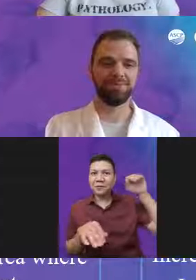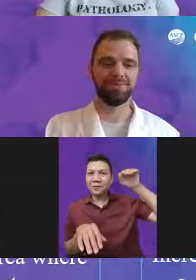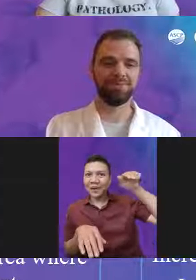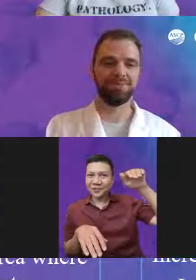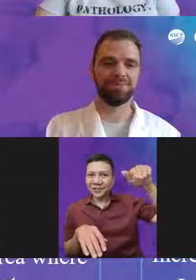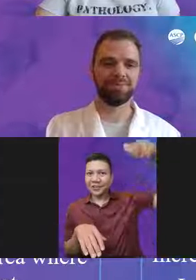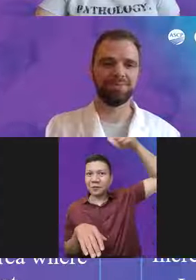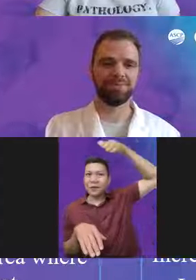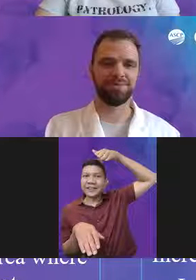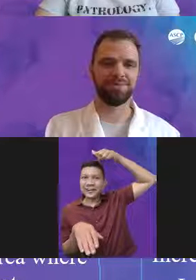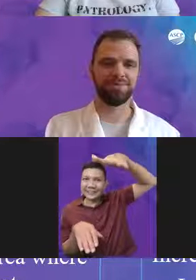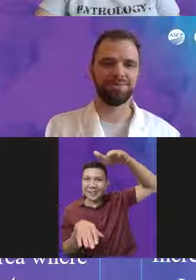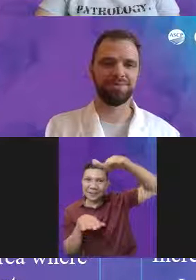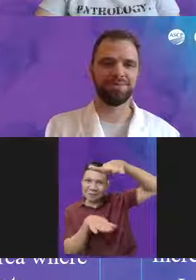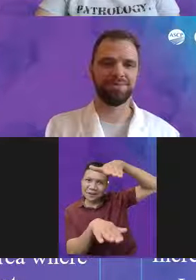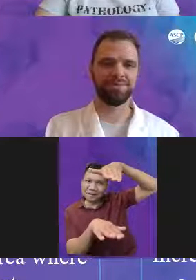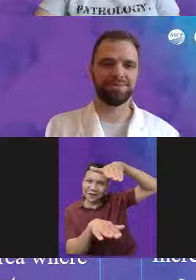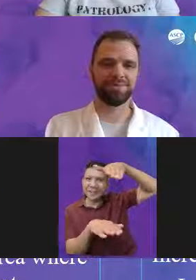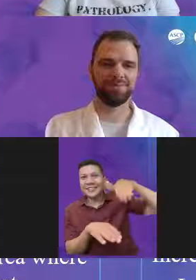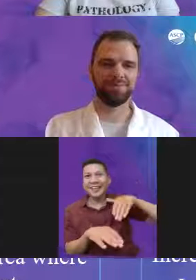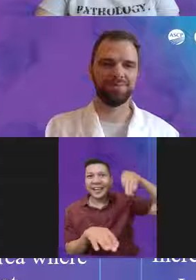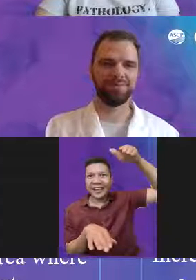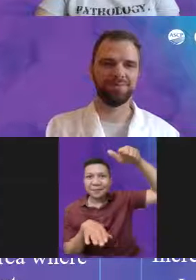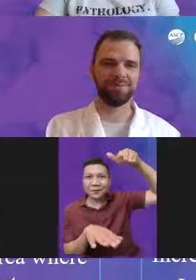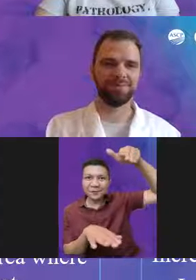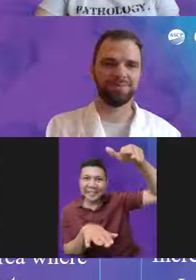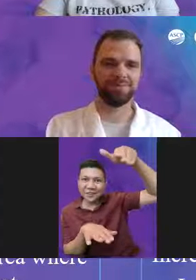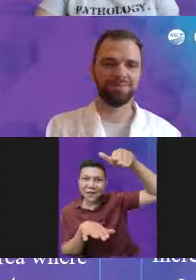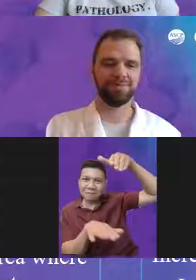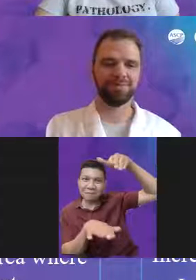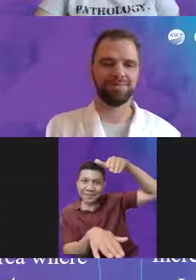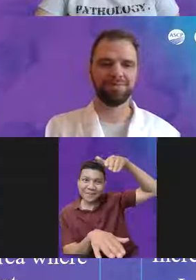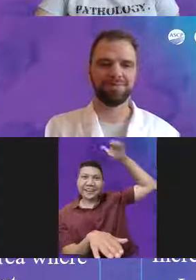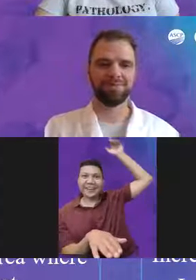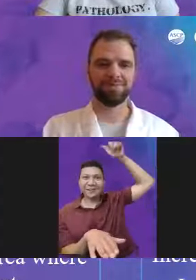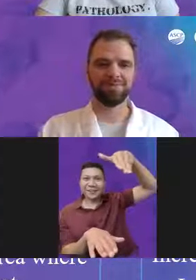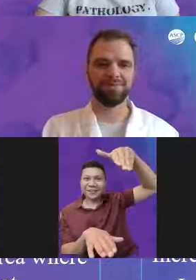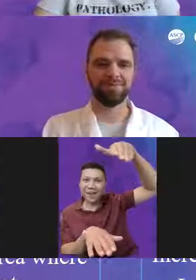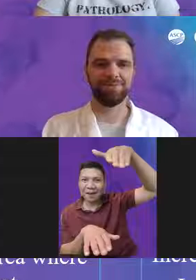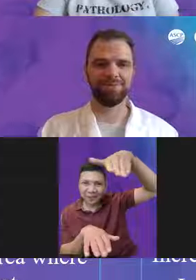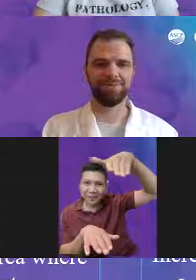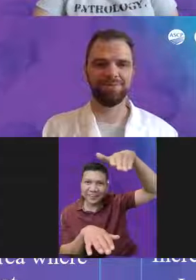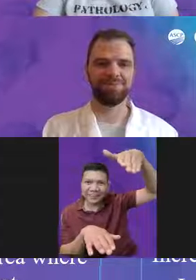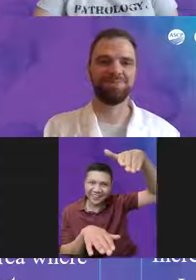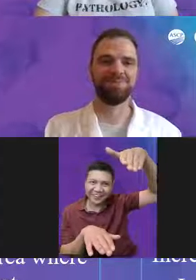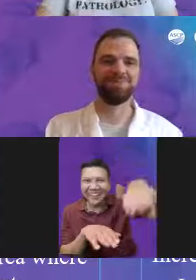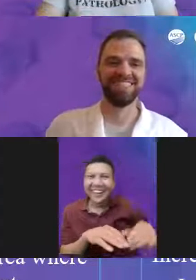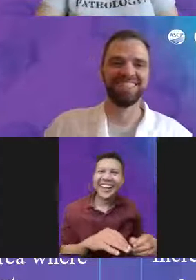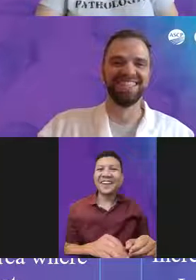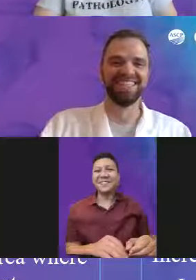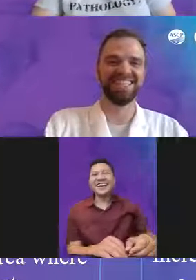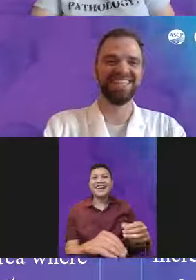we have two watchers, one on the side and one in the front, and one will tell you how big you are and how complex you